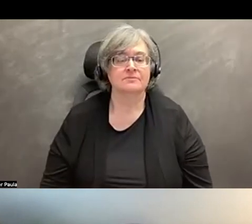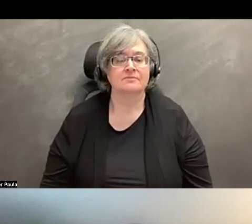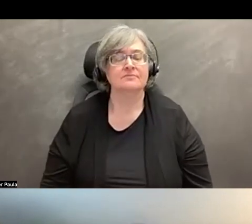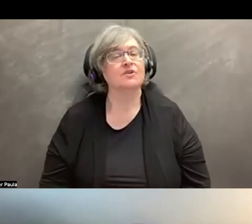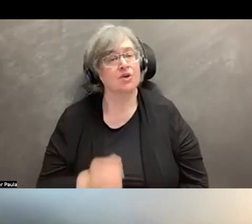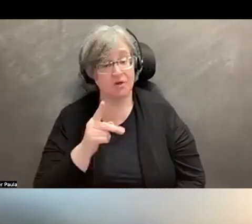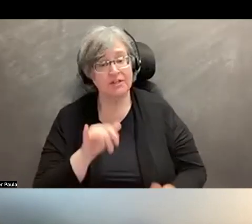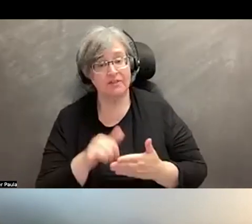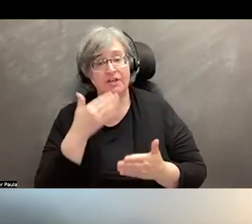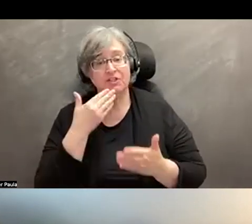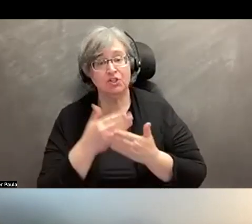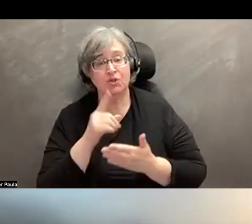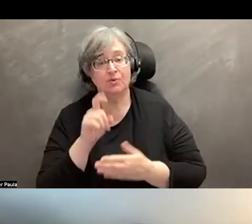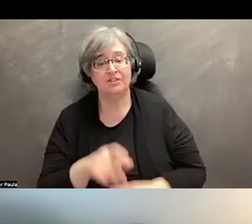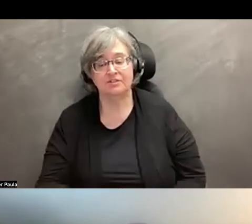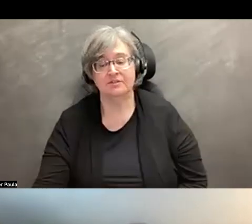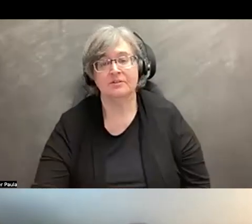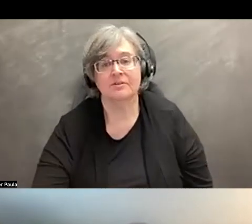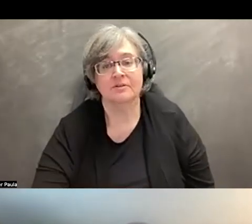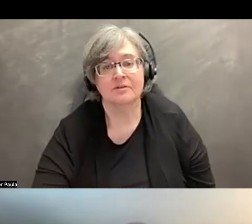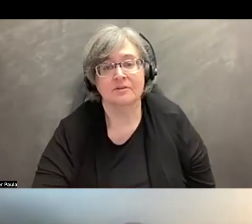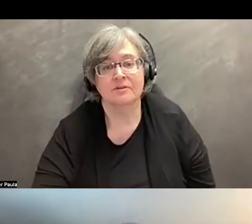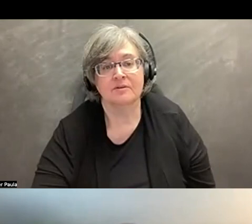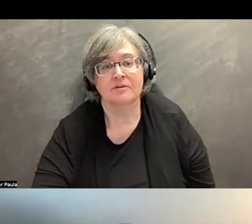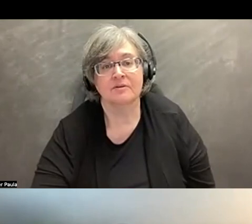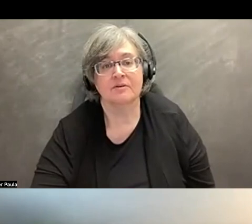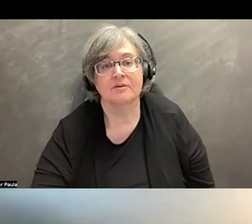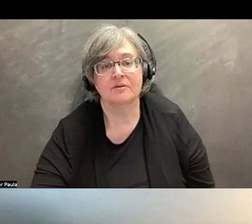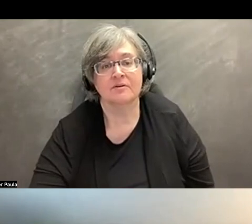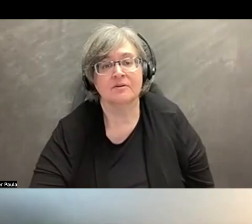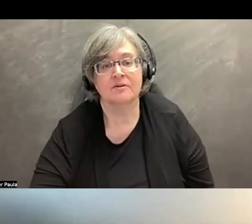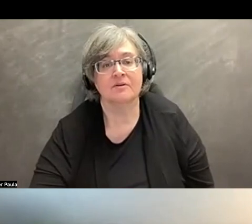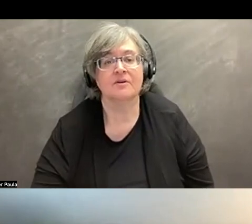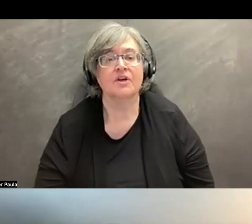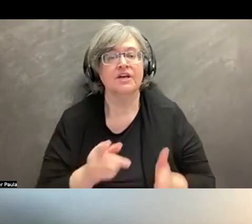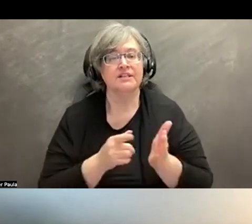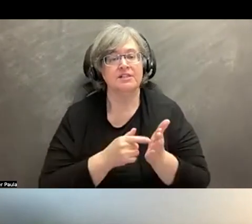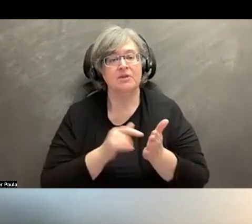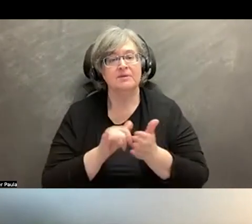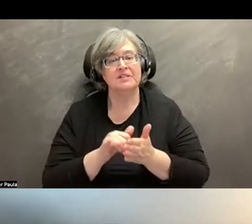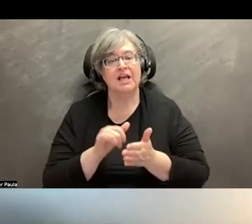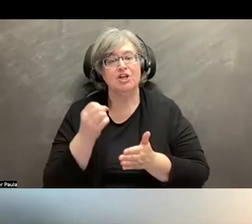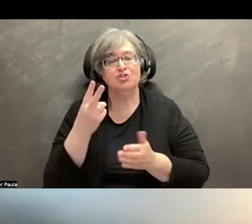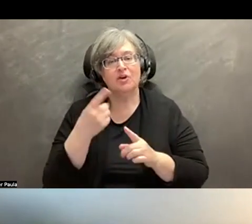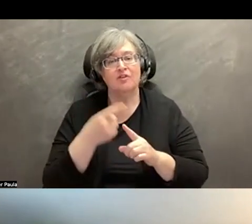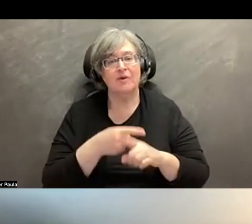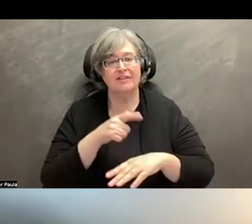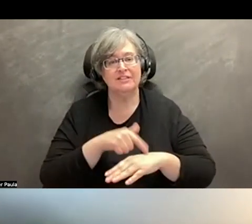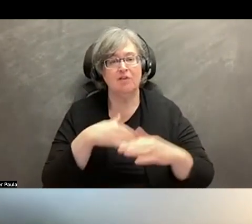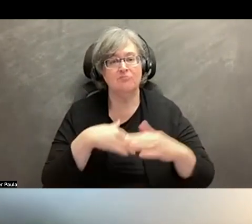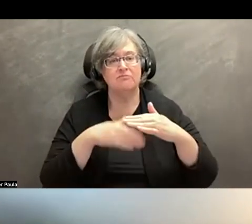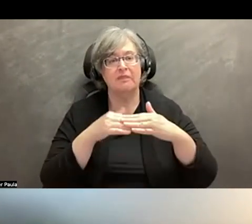Okay, so it's a good question. And sometimes that 12-month time limit is